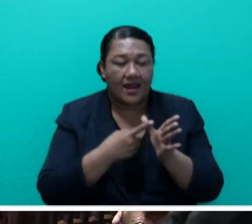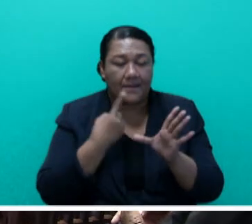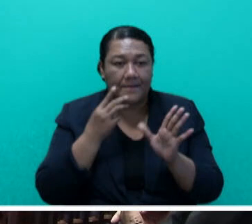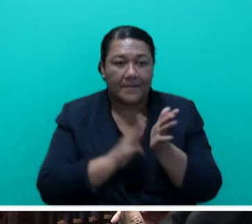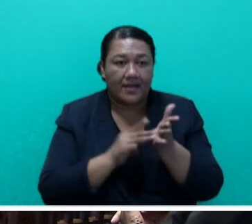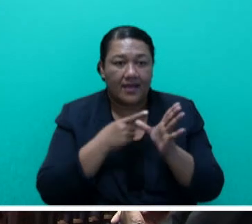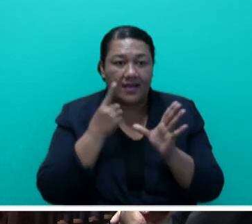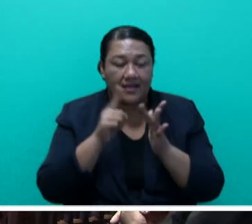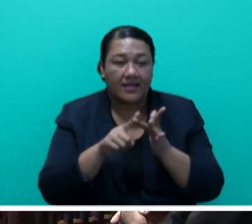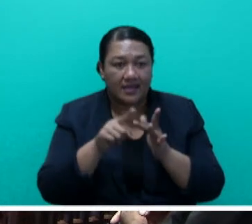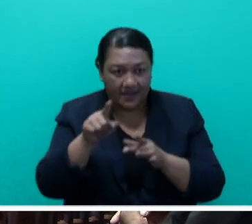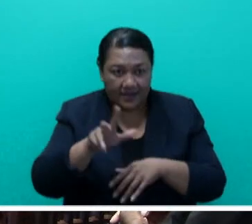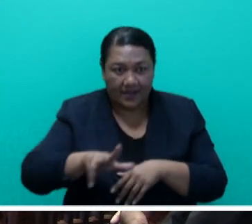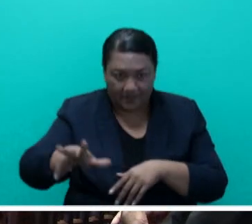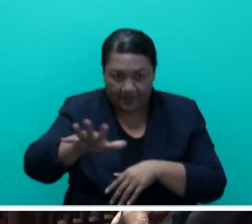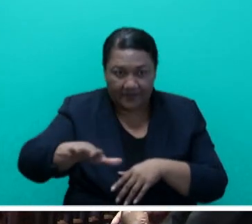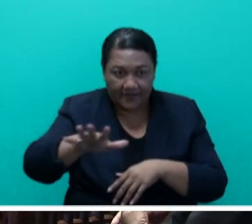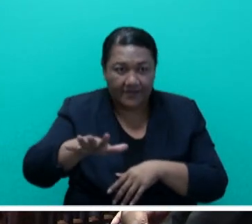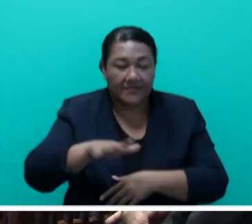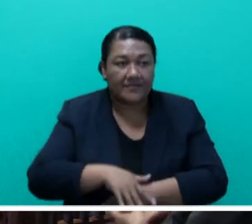You're planting in the village.